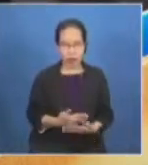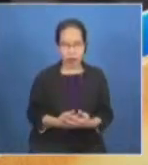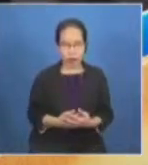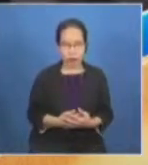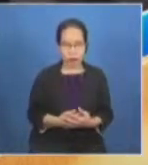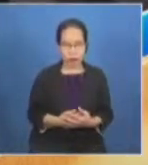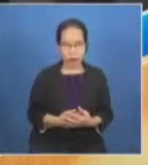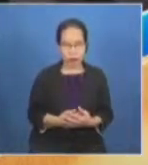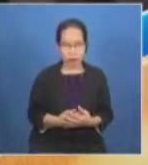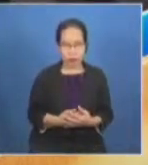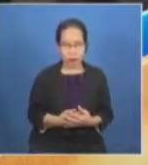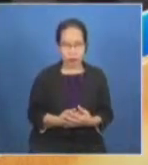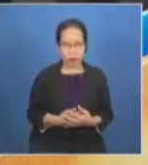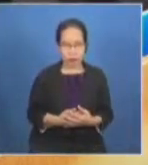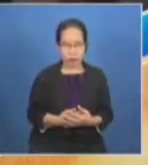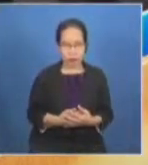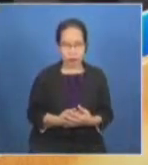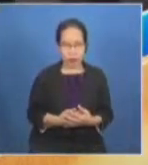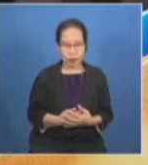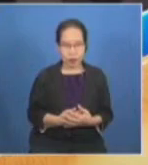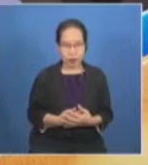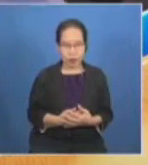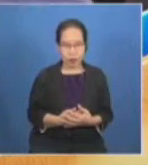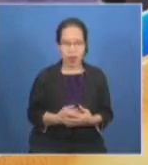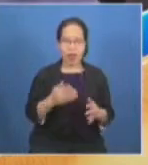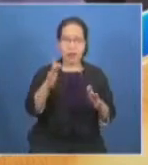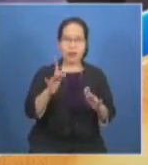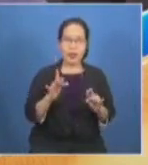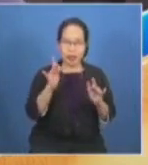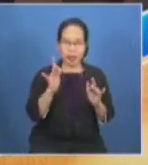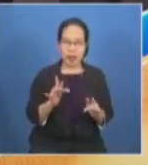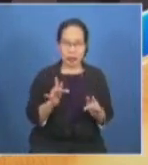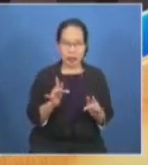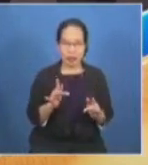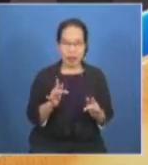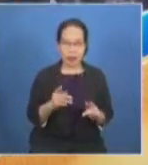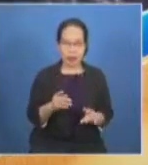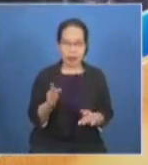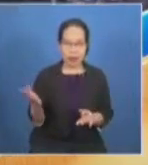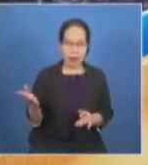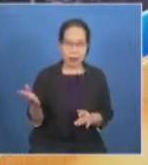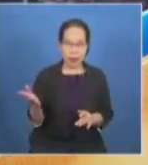Thank you so much. Because I pity him.